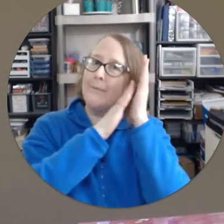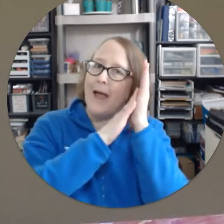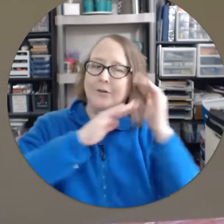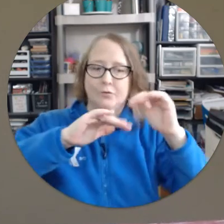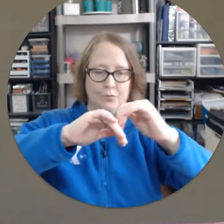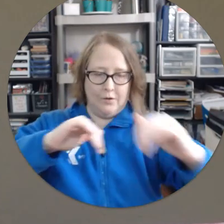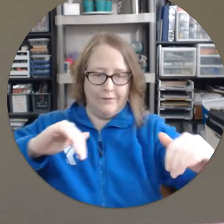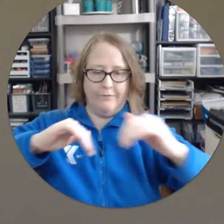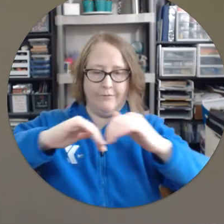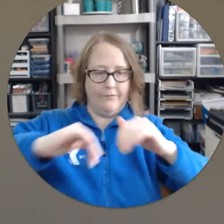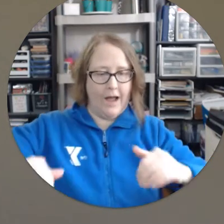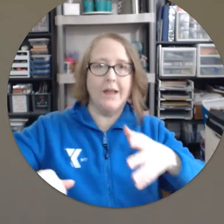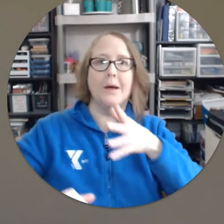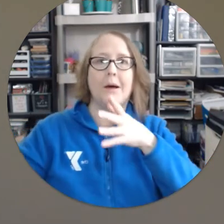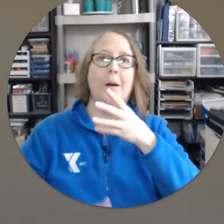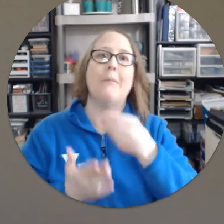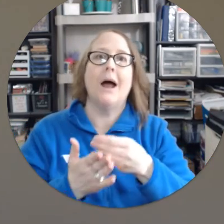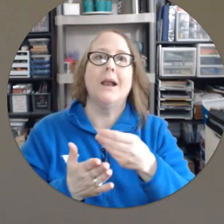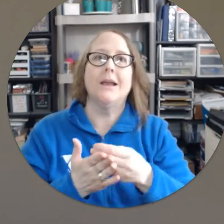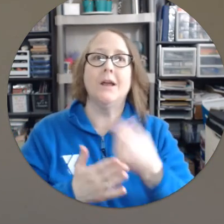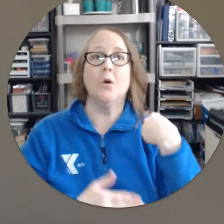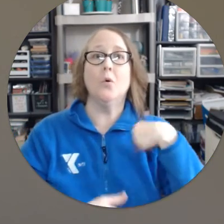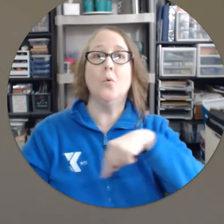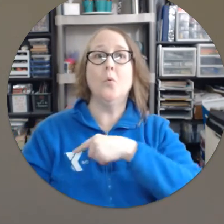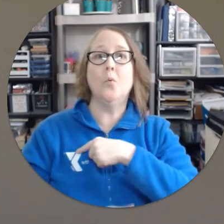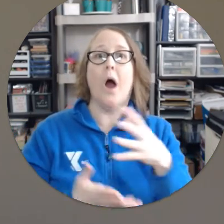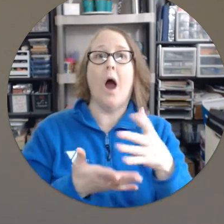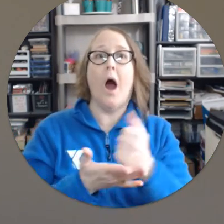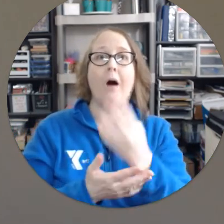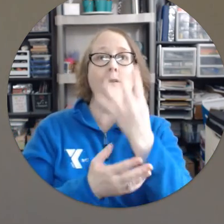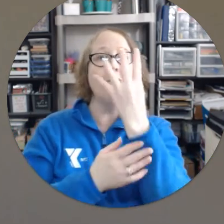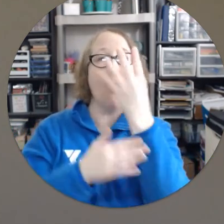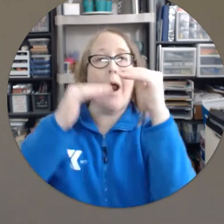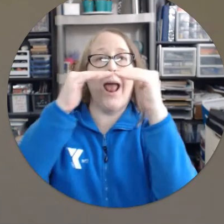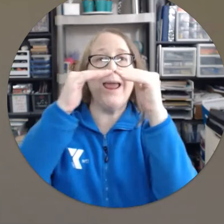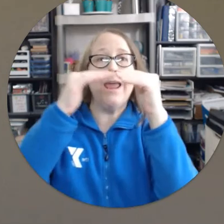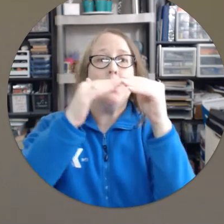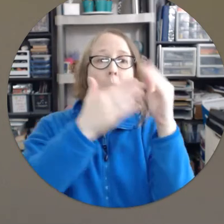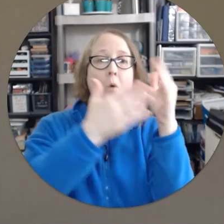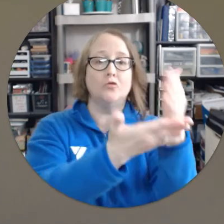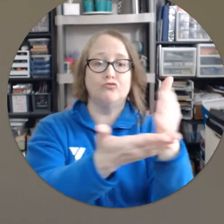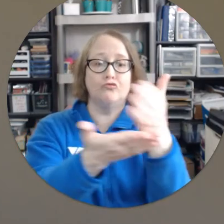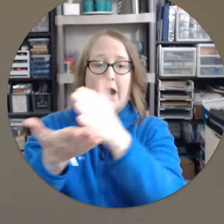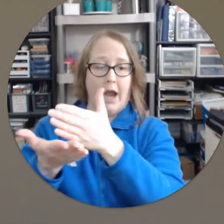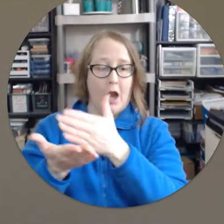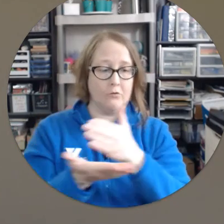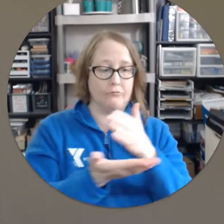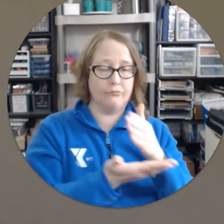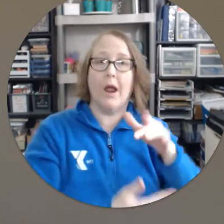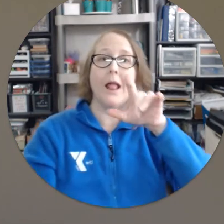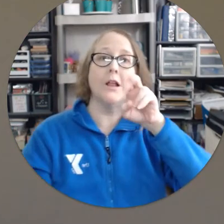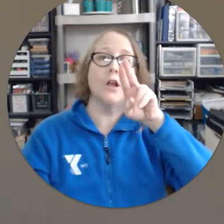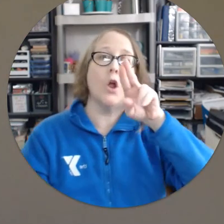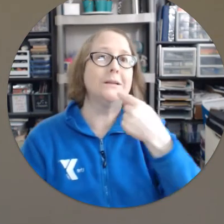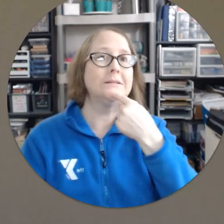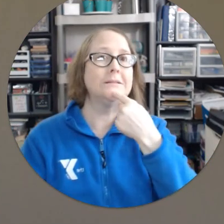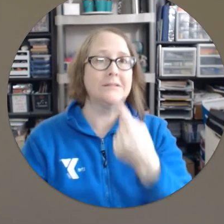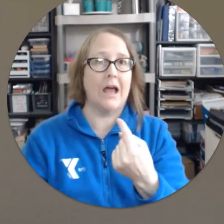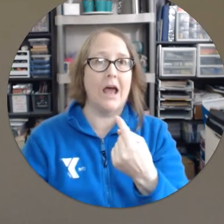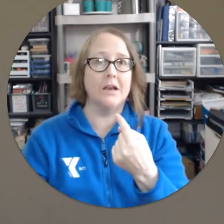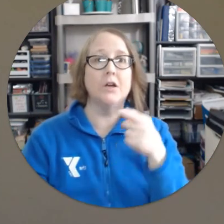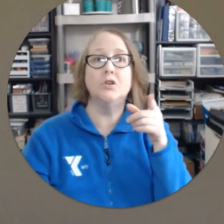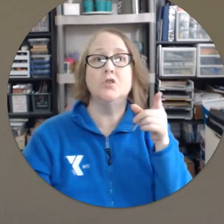money. We made 4 equal shares. Leora said she was